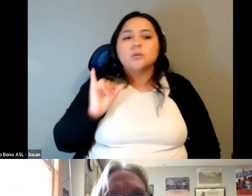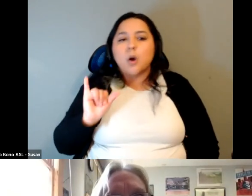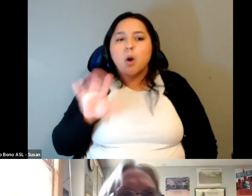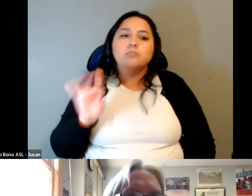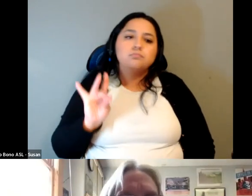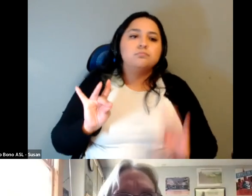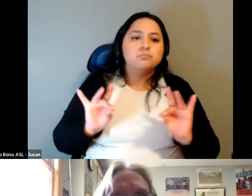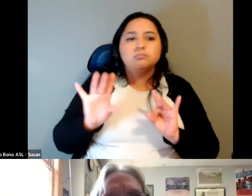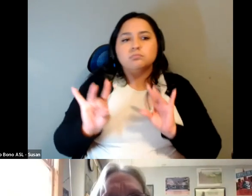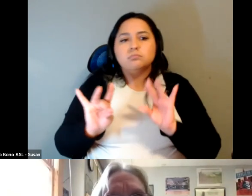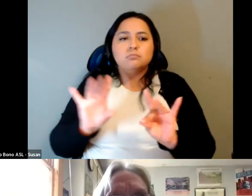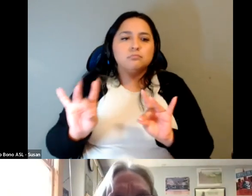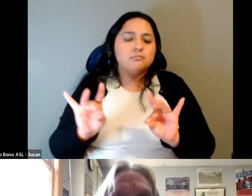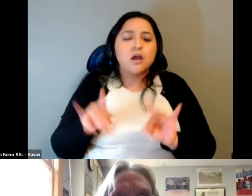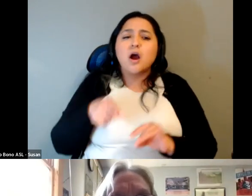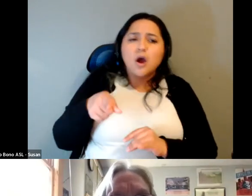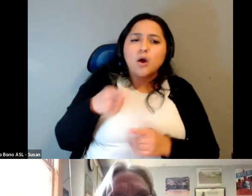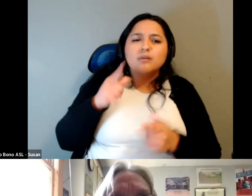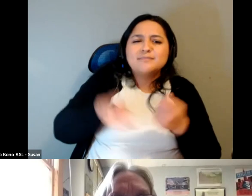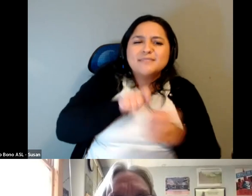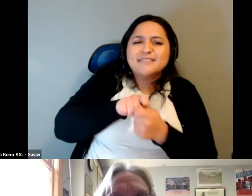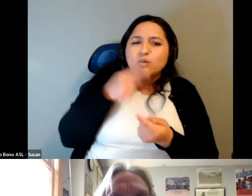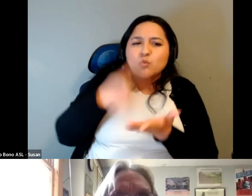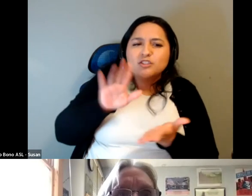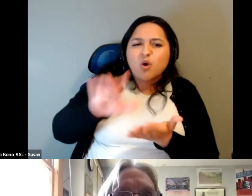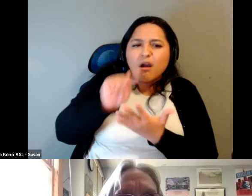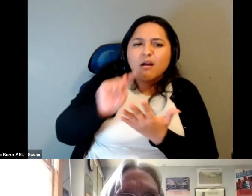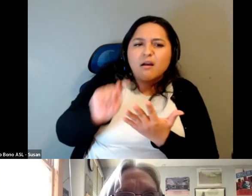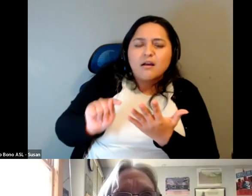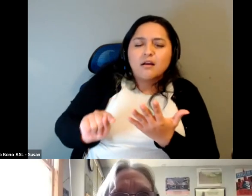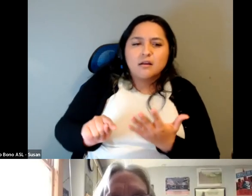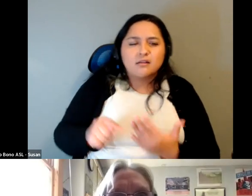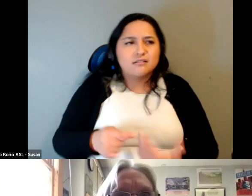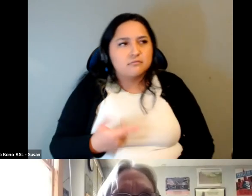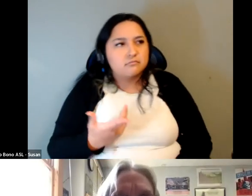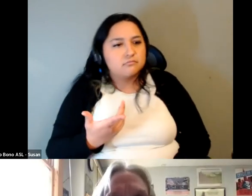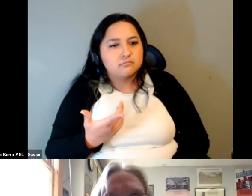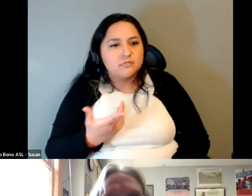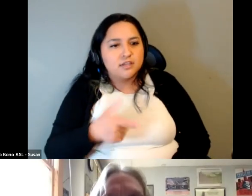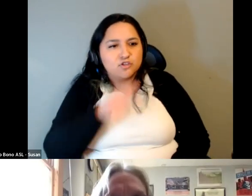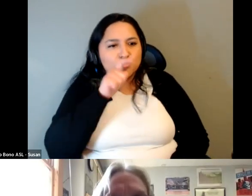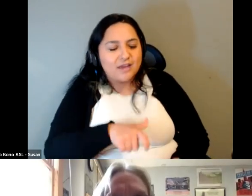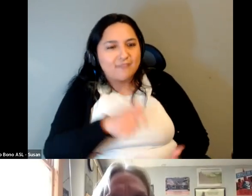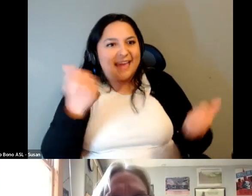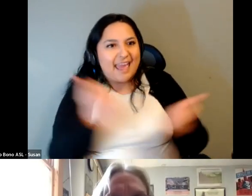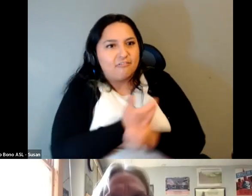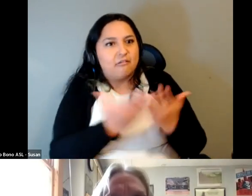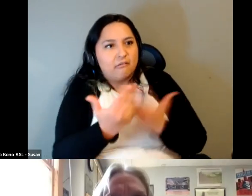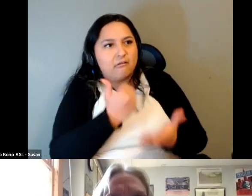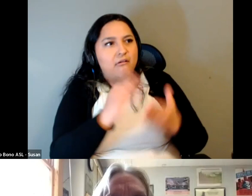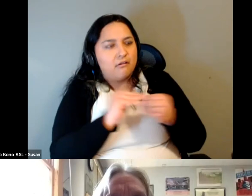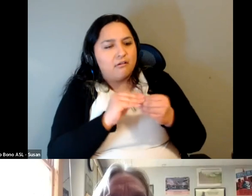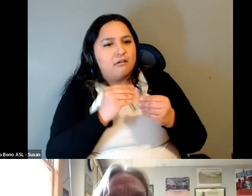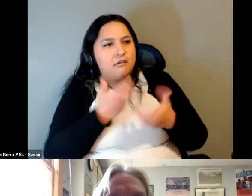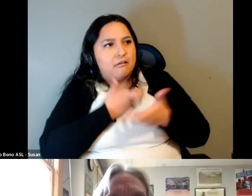left-handed or right-handed? Mind your own goddamn business. I need a place to live. I don't need it to be fixed by a case manager.